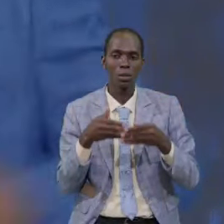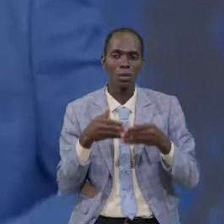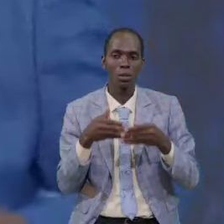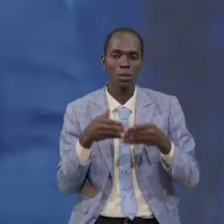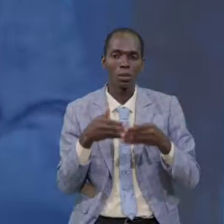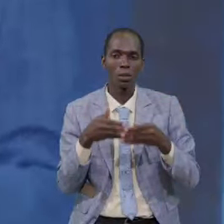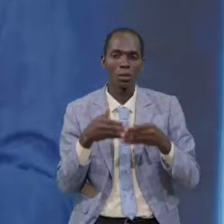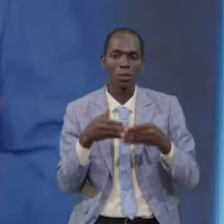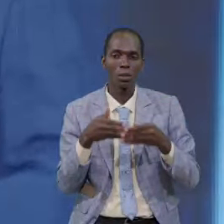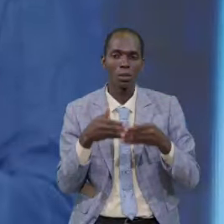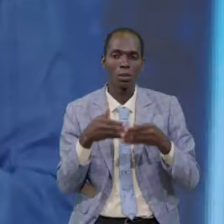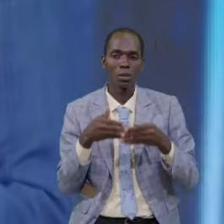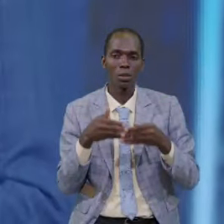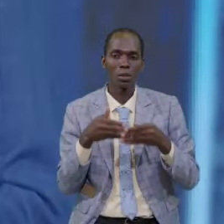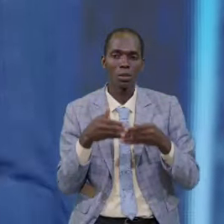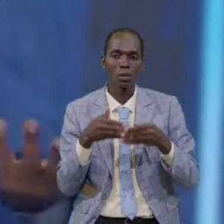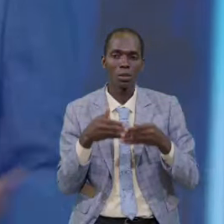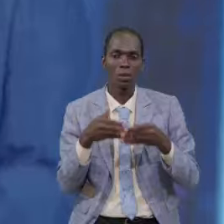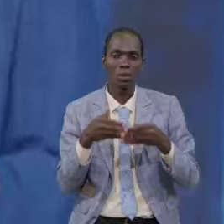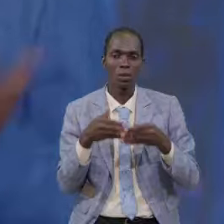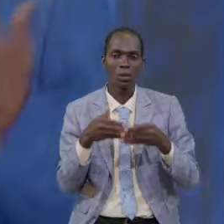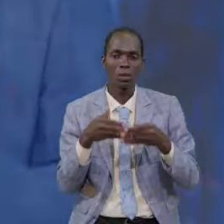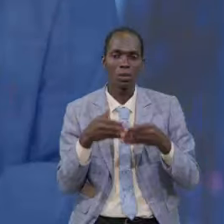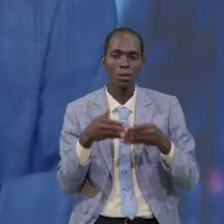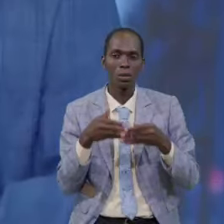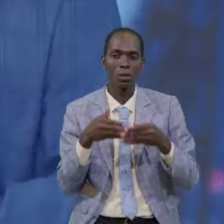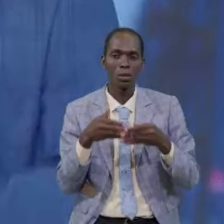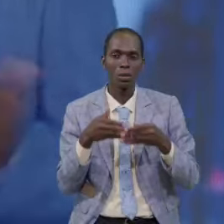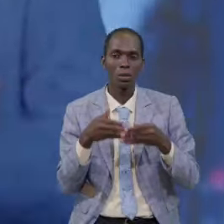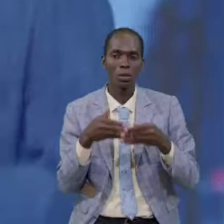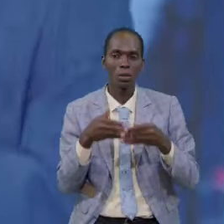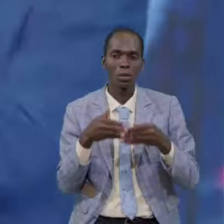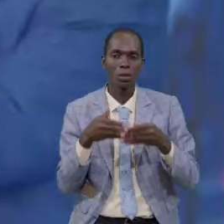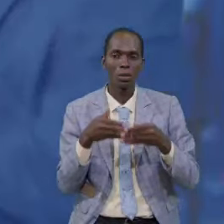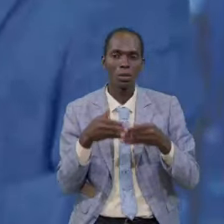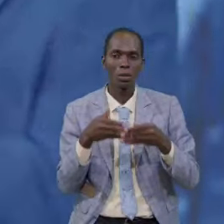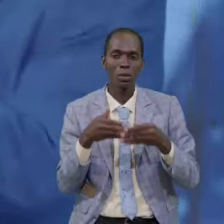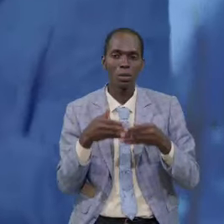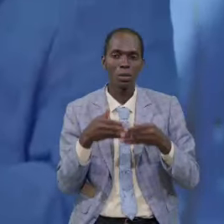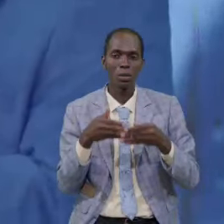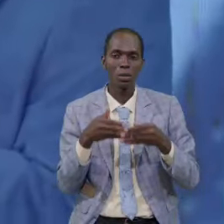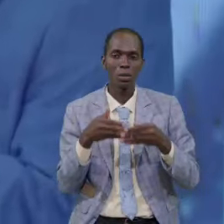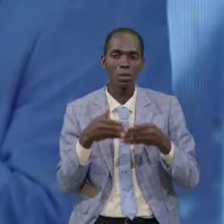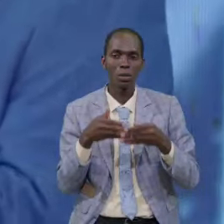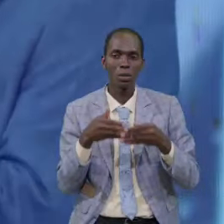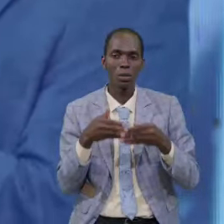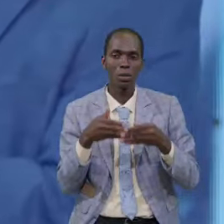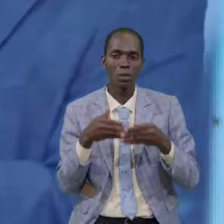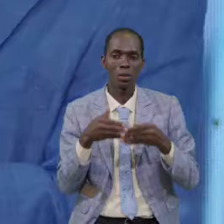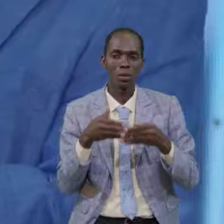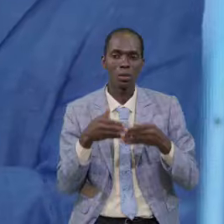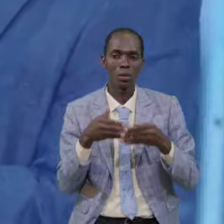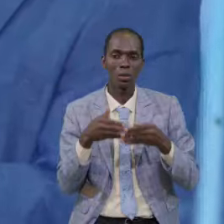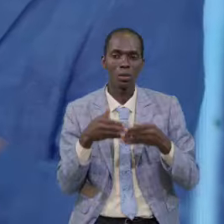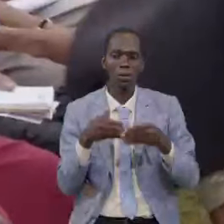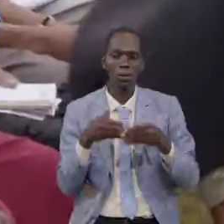they're open to mentor us. They're willing to lift us up. They're willing to show us the way. They've gone that